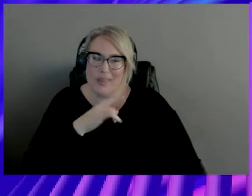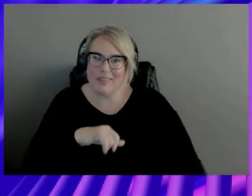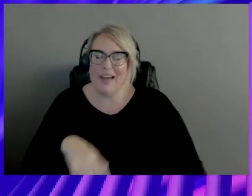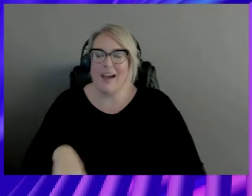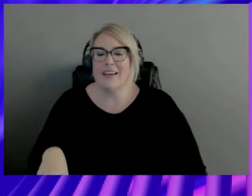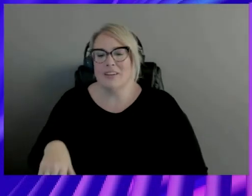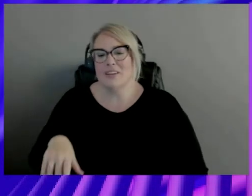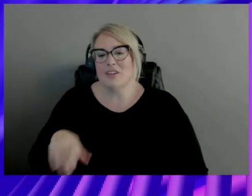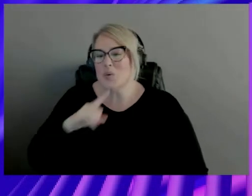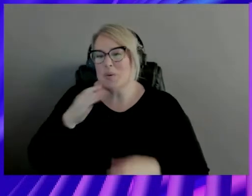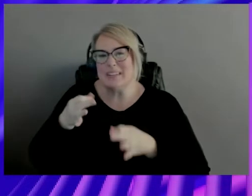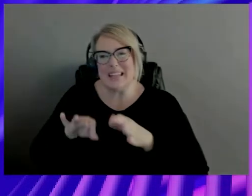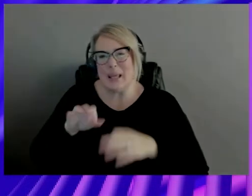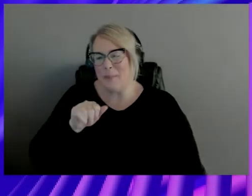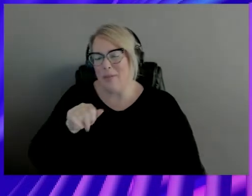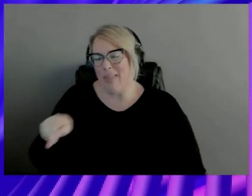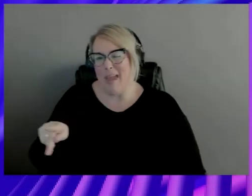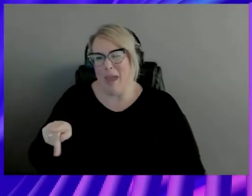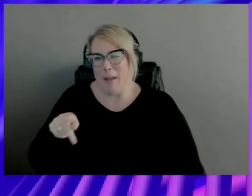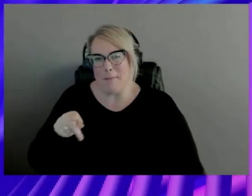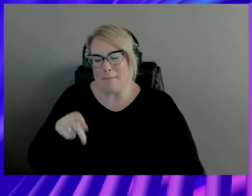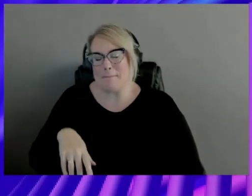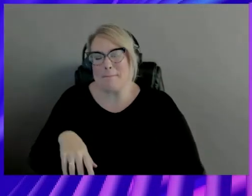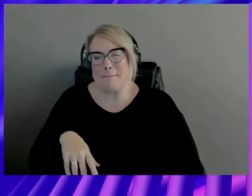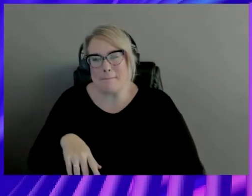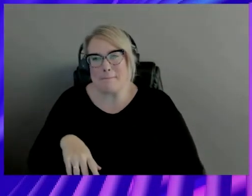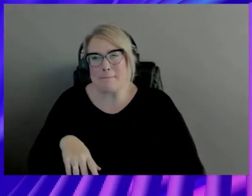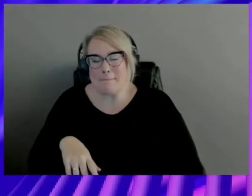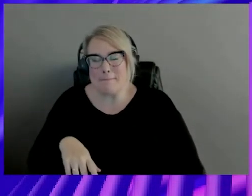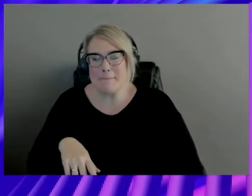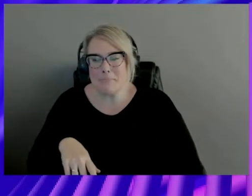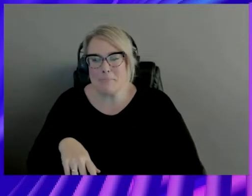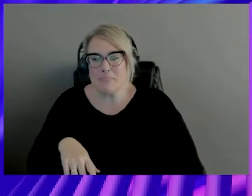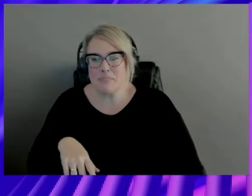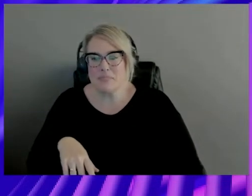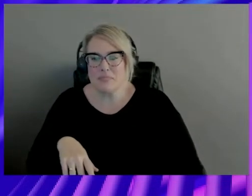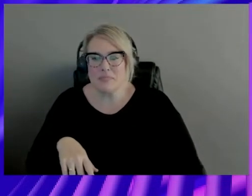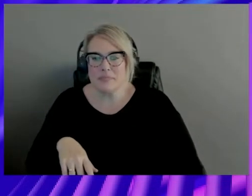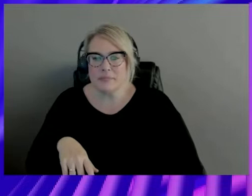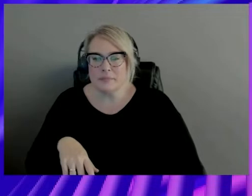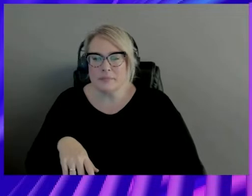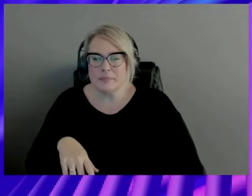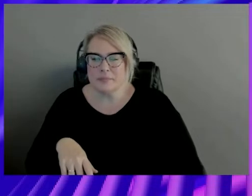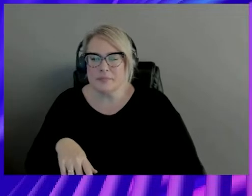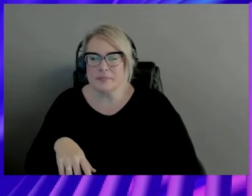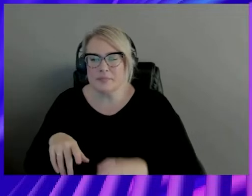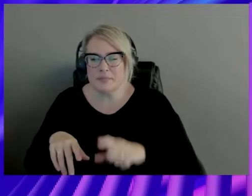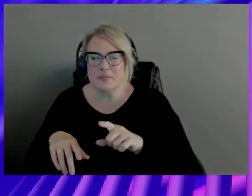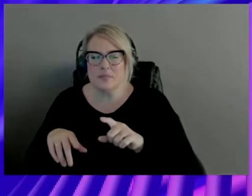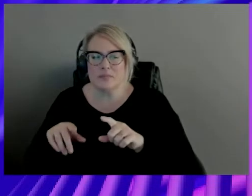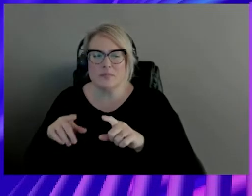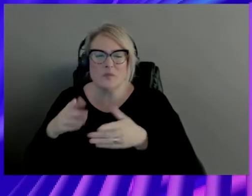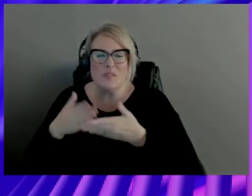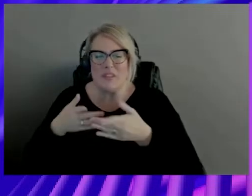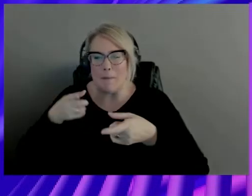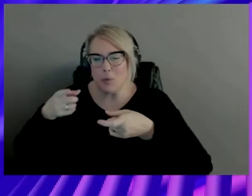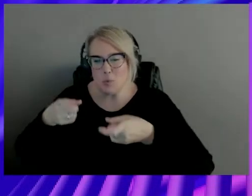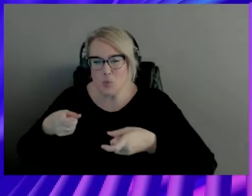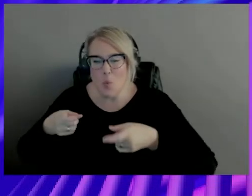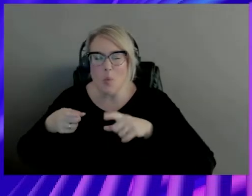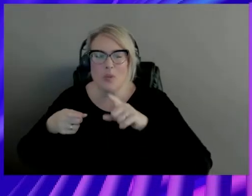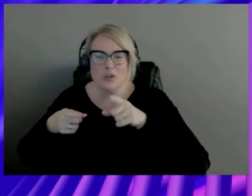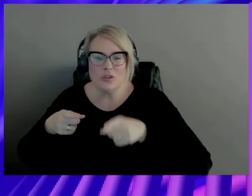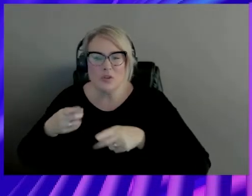simple application. Here it is, like we're using DynamoDB. It's got some controllers that are just using that